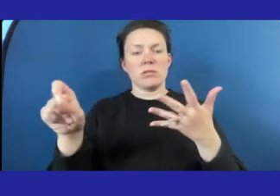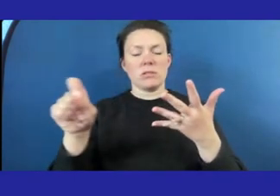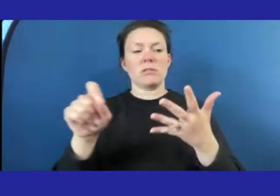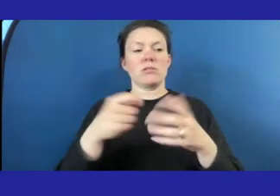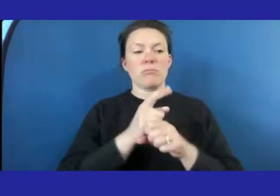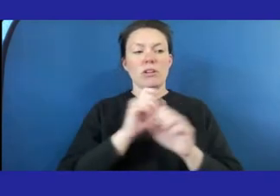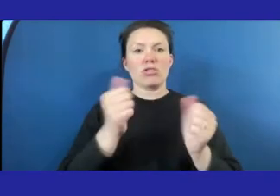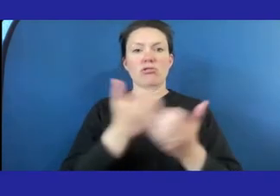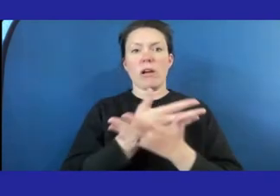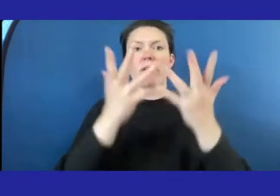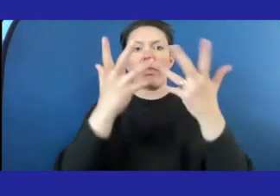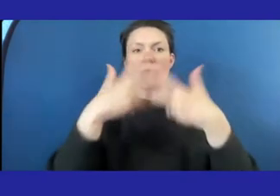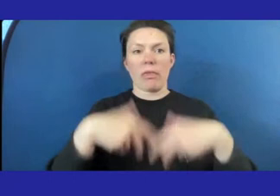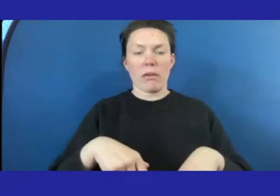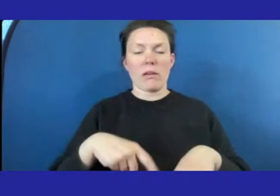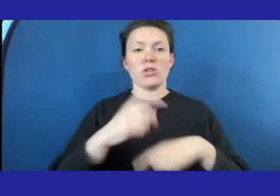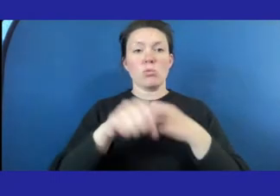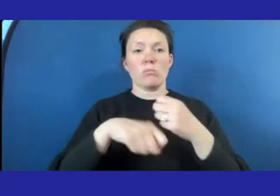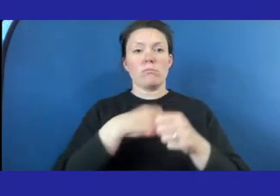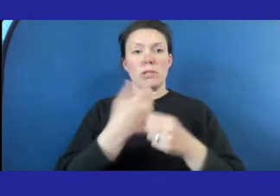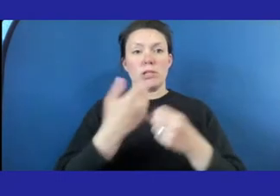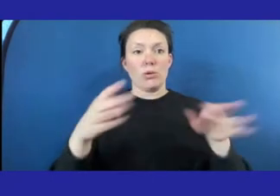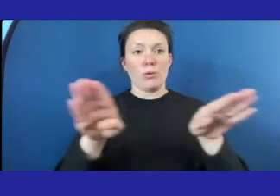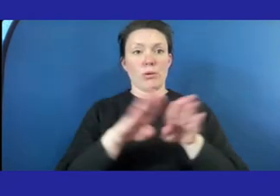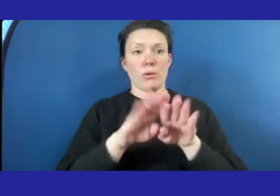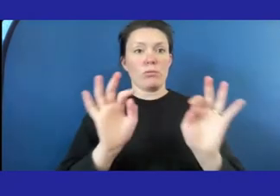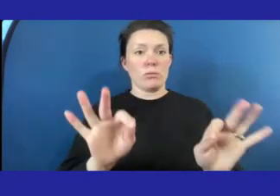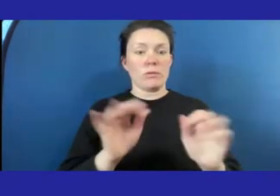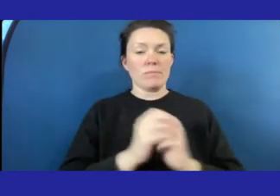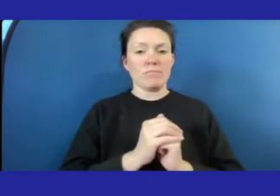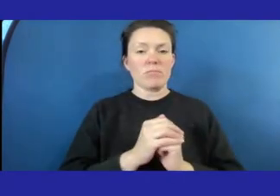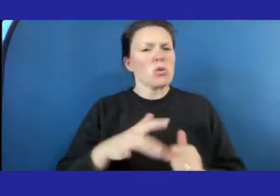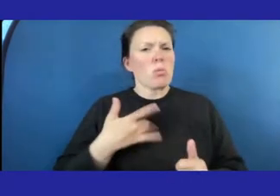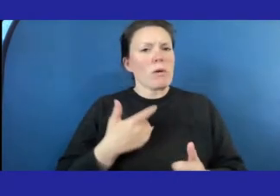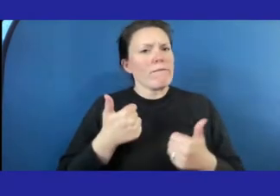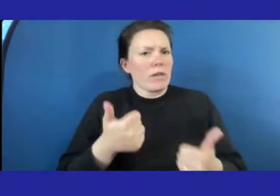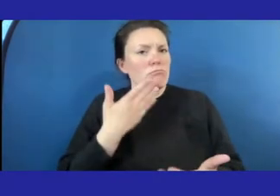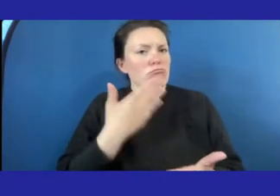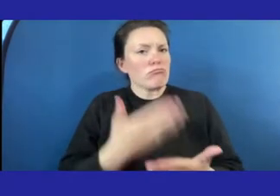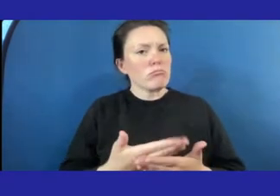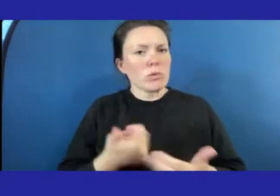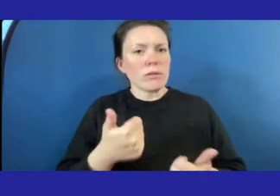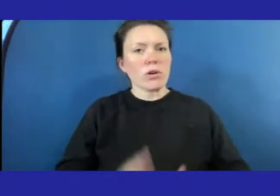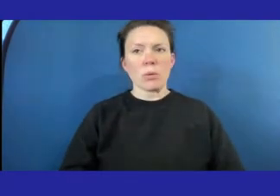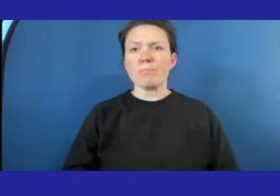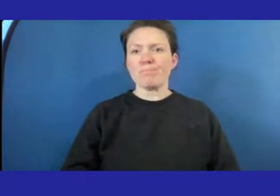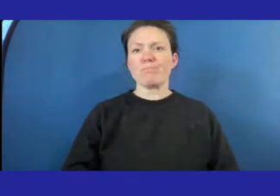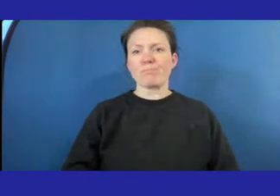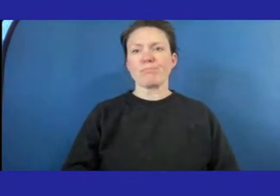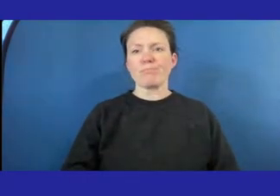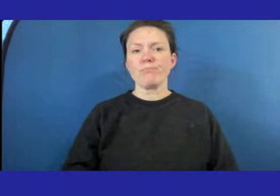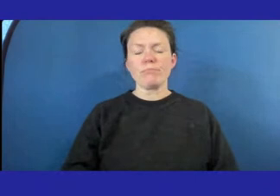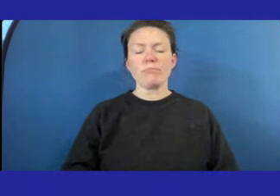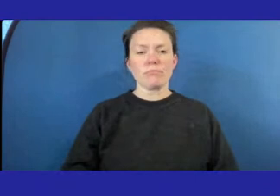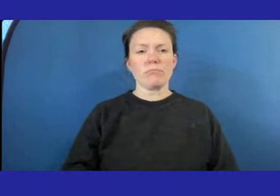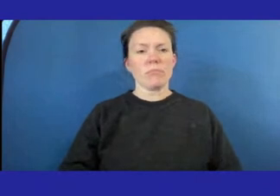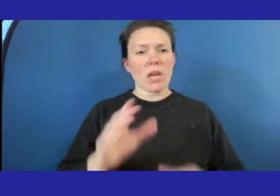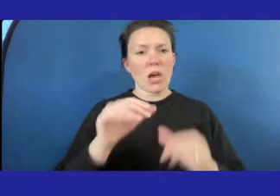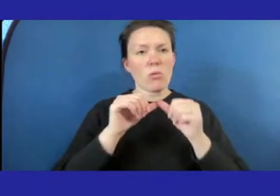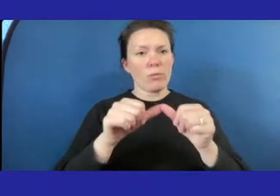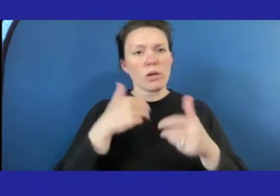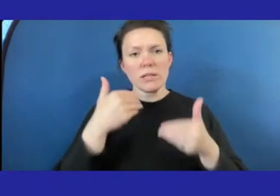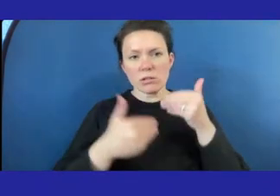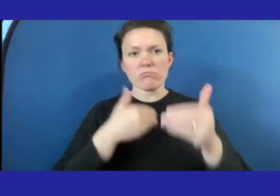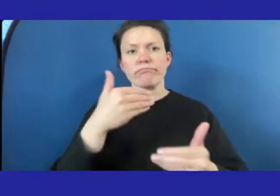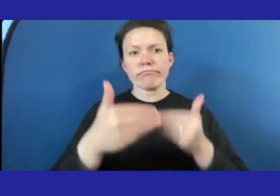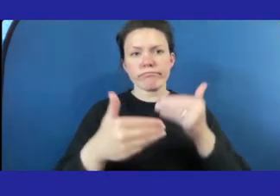efforts on closing out the year. So we feel okay. We feel pretty good. And we'll take the steps, I think,